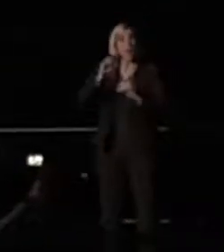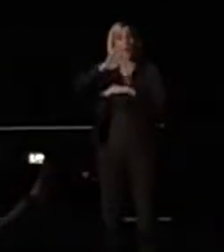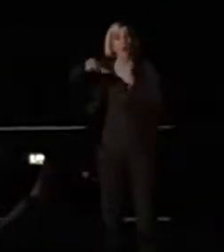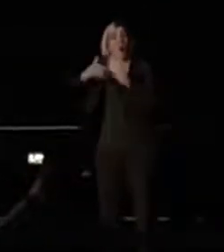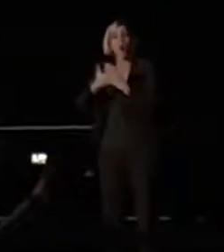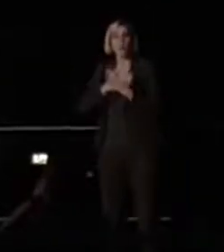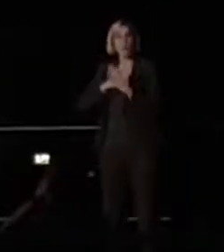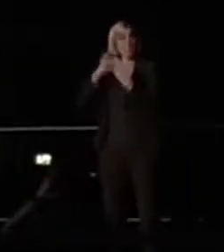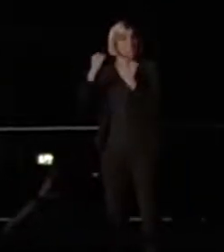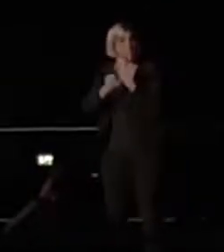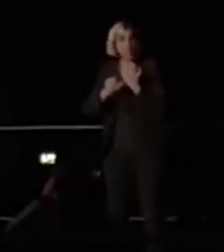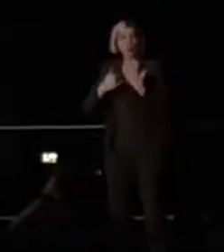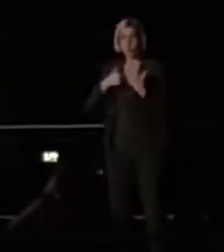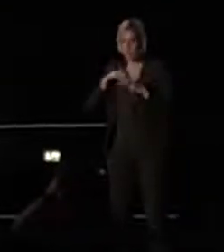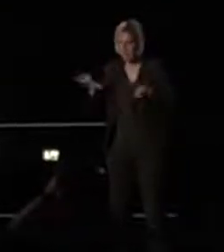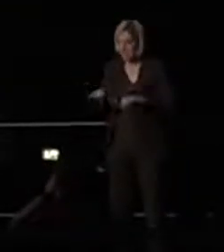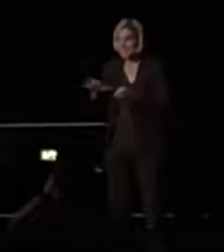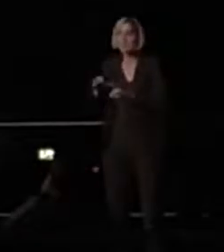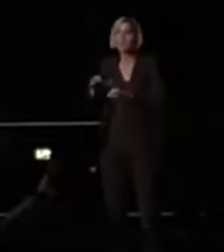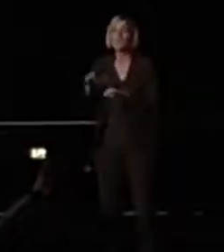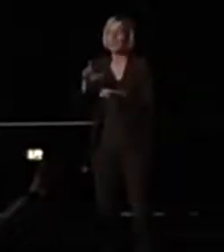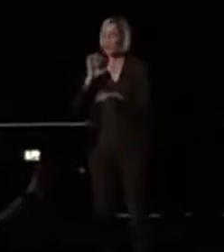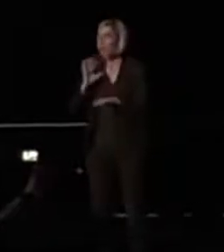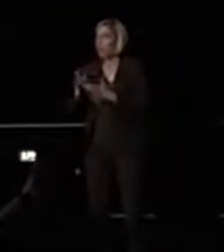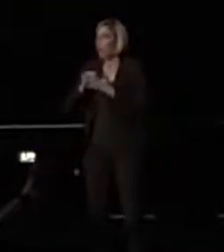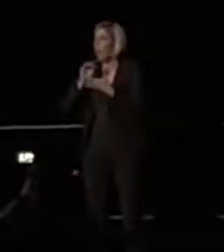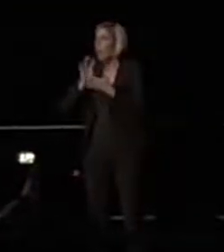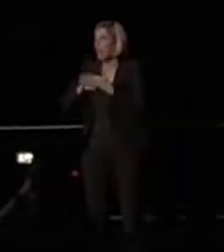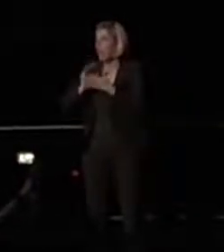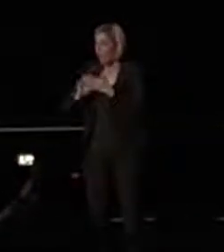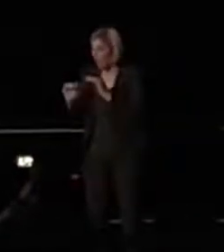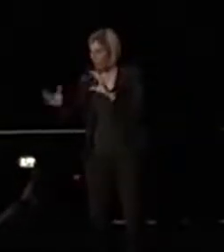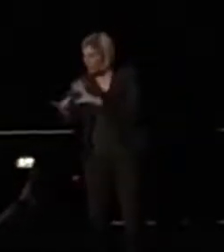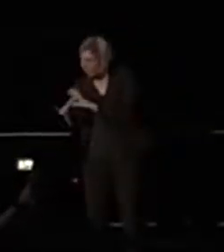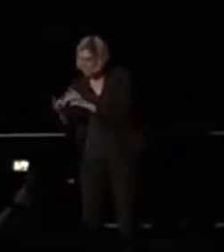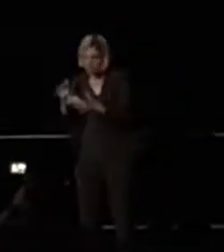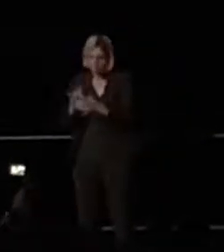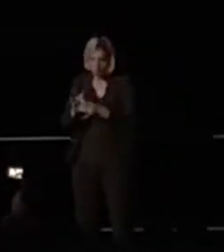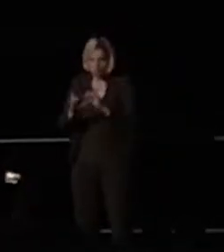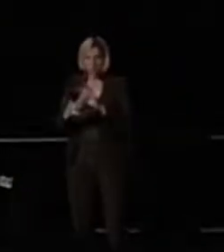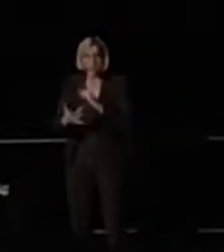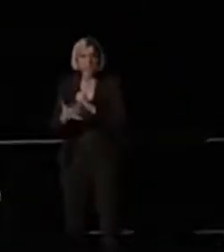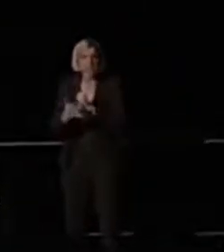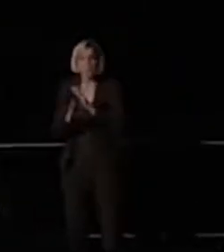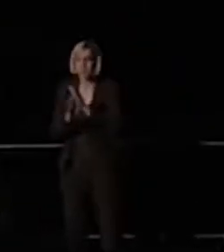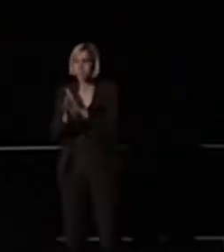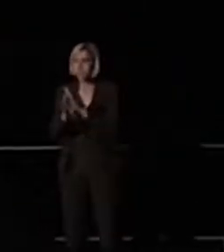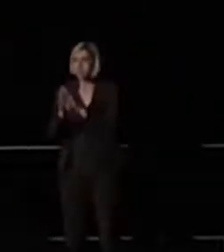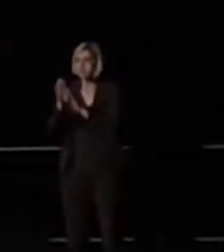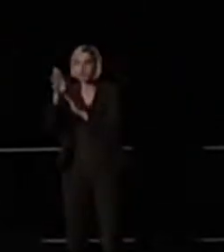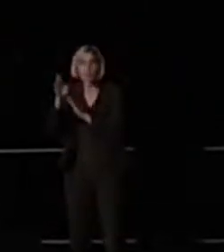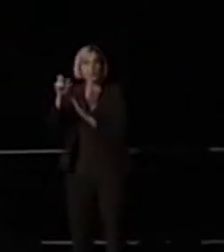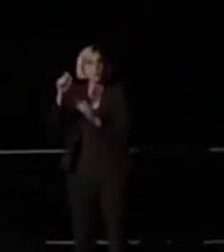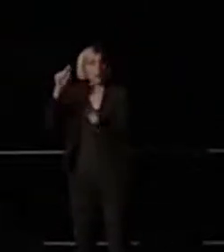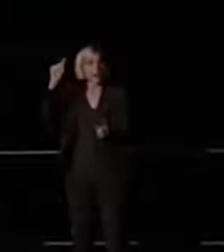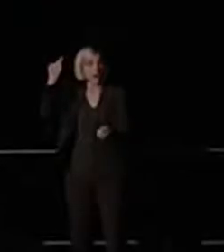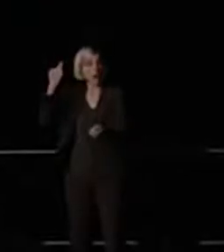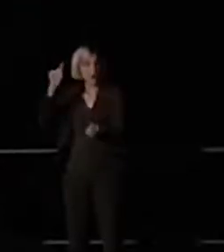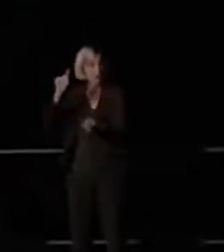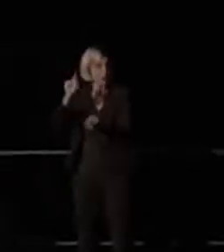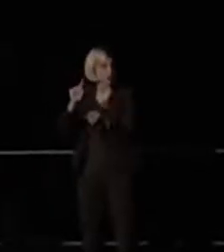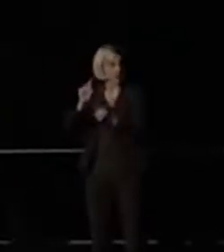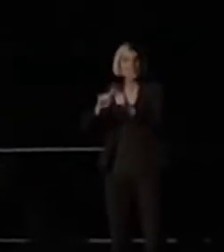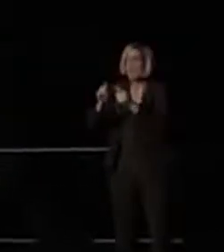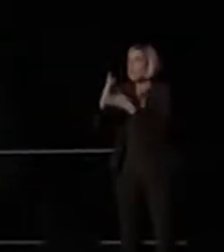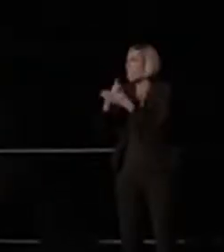I learned a few little techniques of connecting things together, and over time I wanted to make them fewer and fewer parts than any